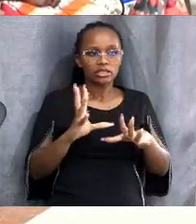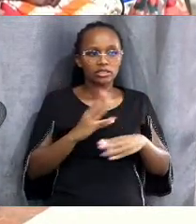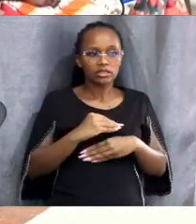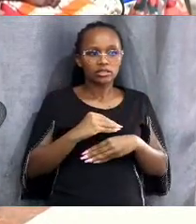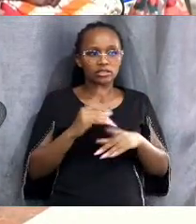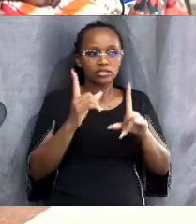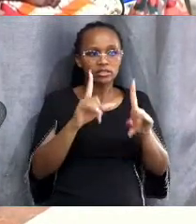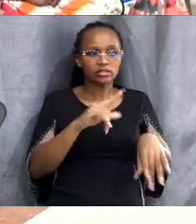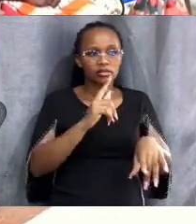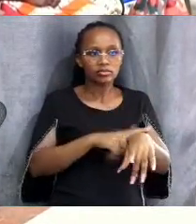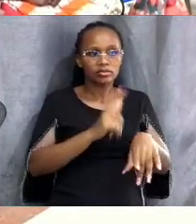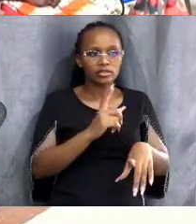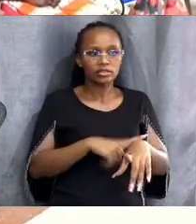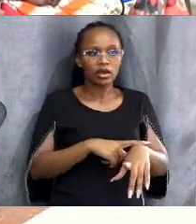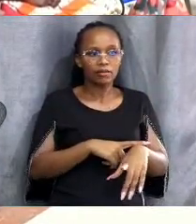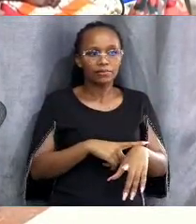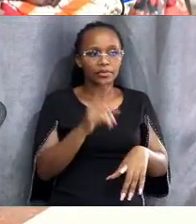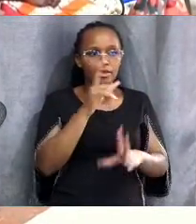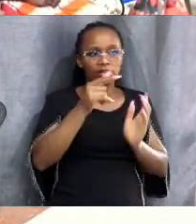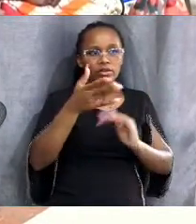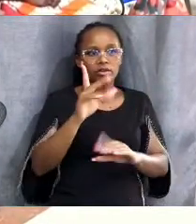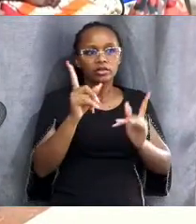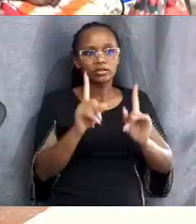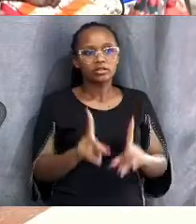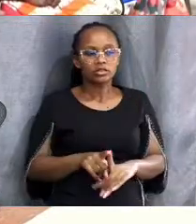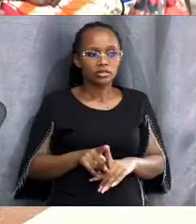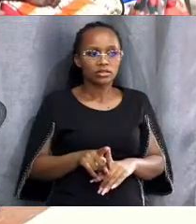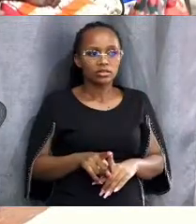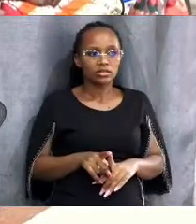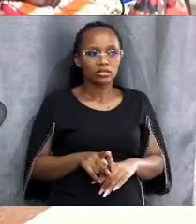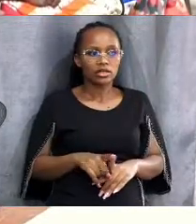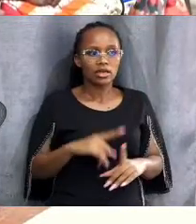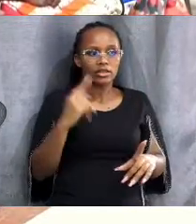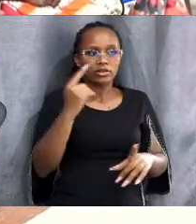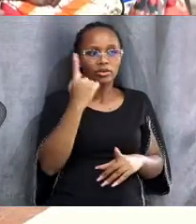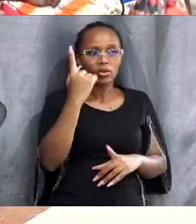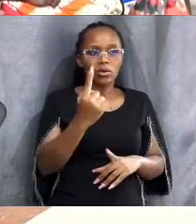At the same time, ngai ucio nowe